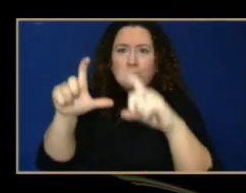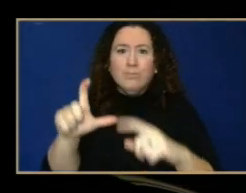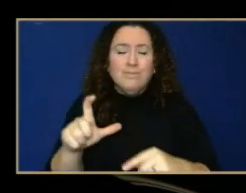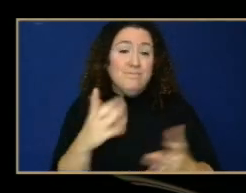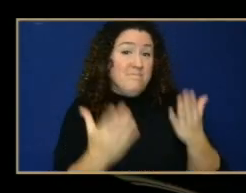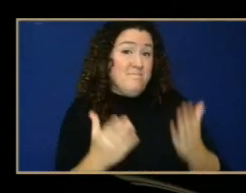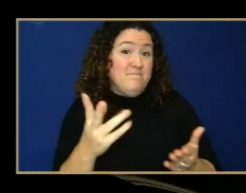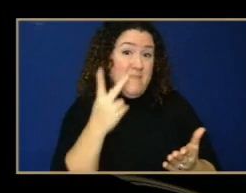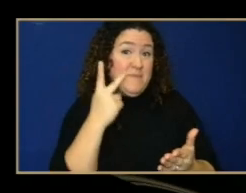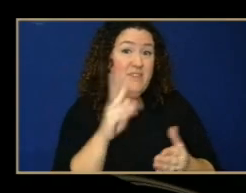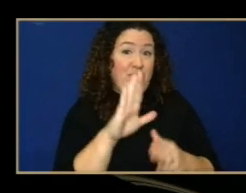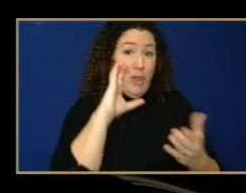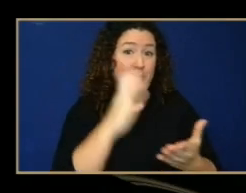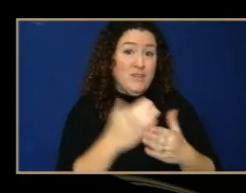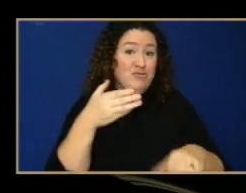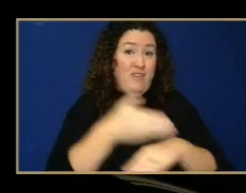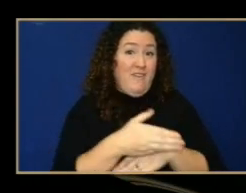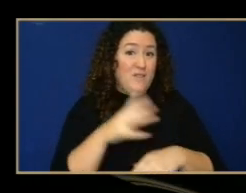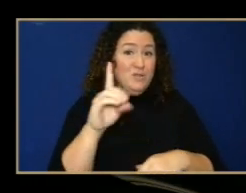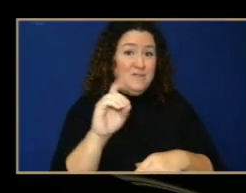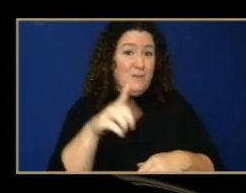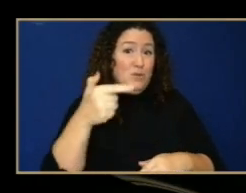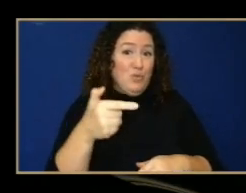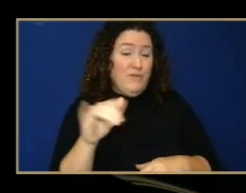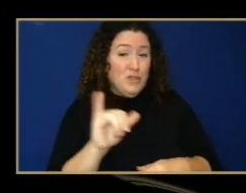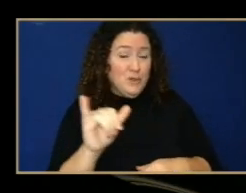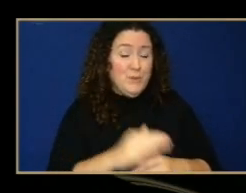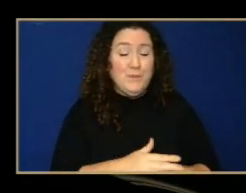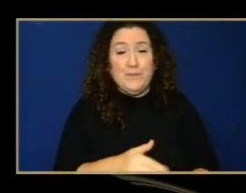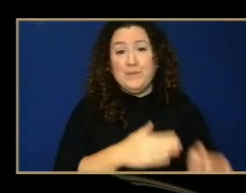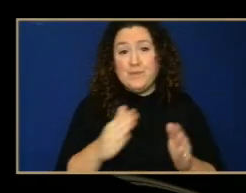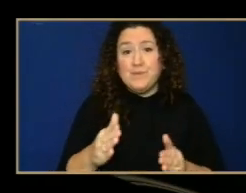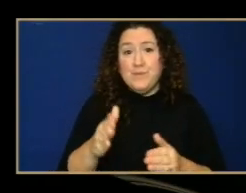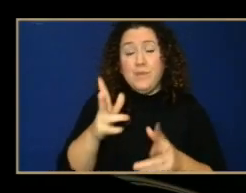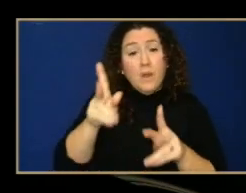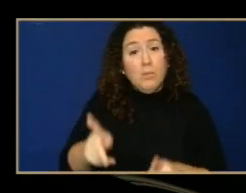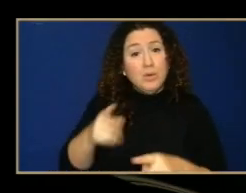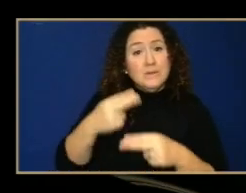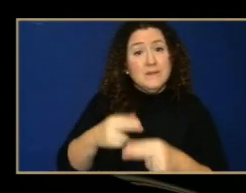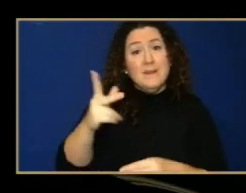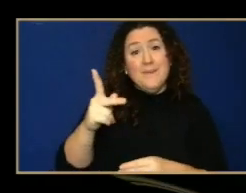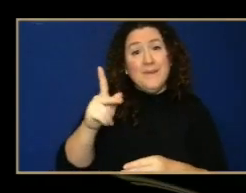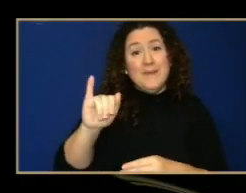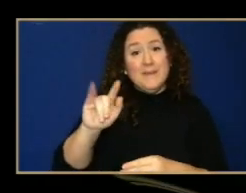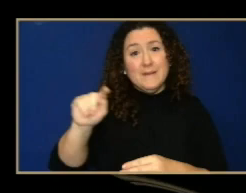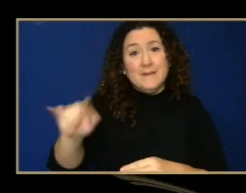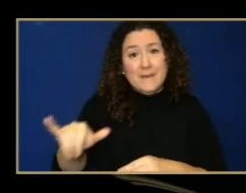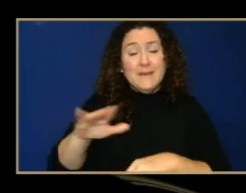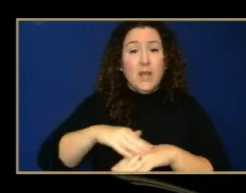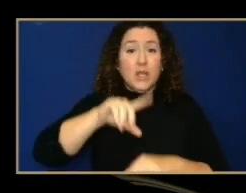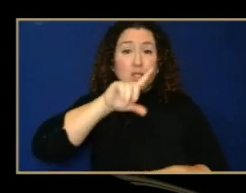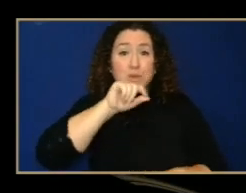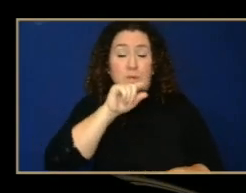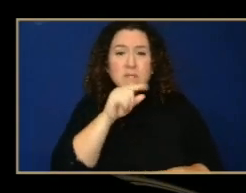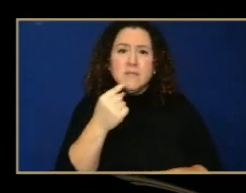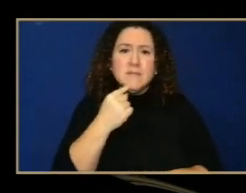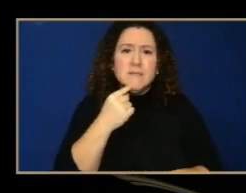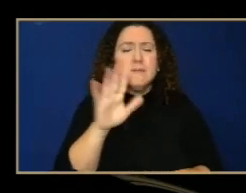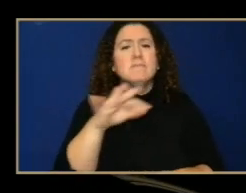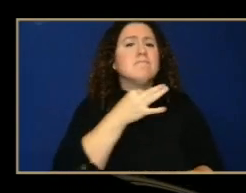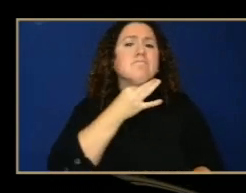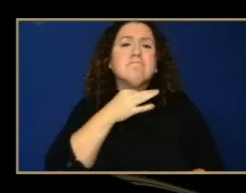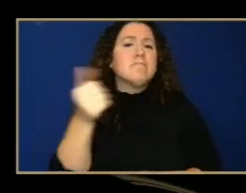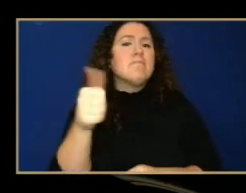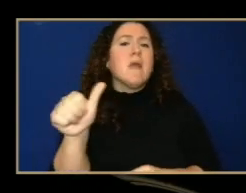I have Kitty on Twitter who asks, is there a specific uh, thing that scientists hope to learn from this moment, or is it just